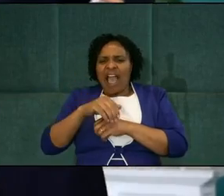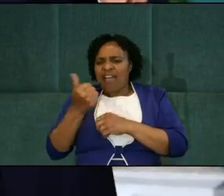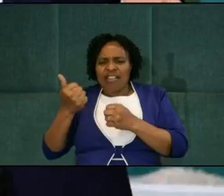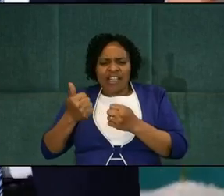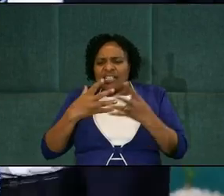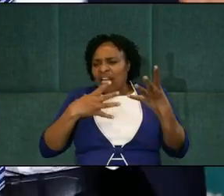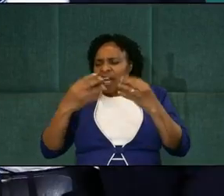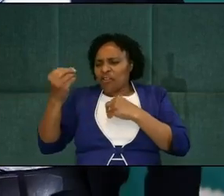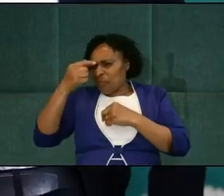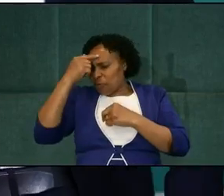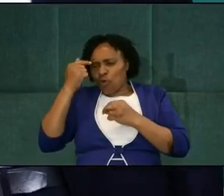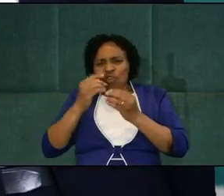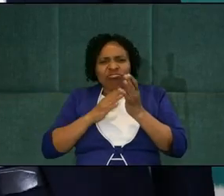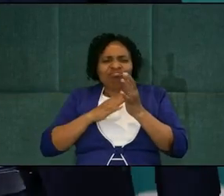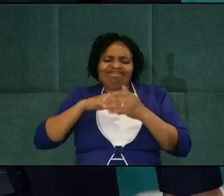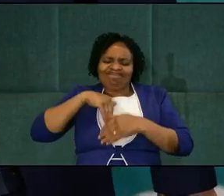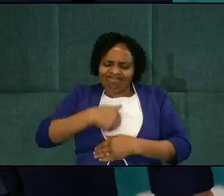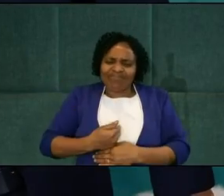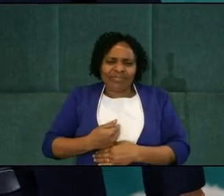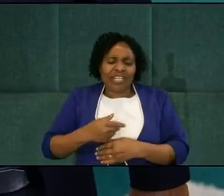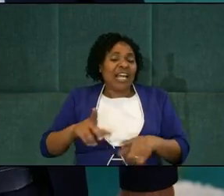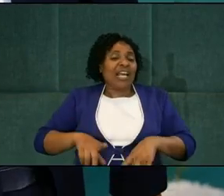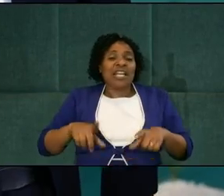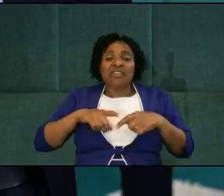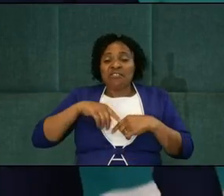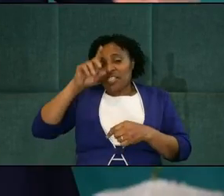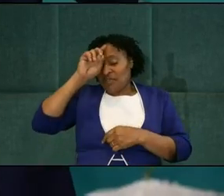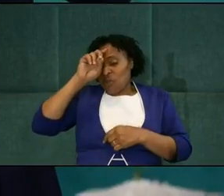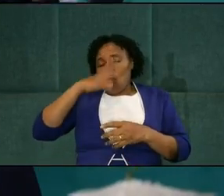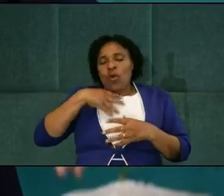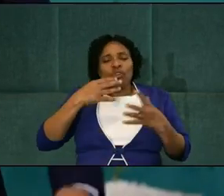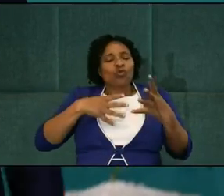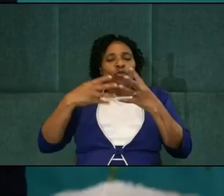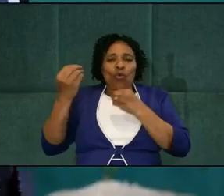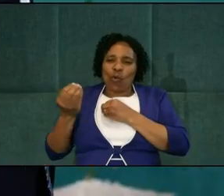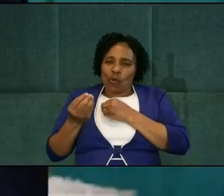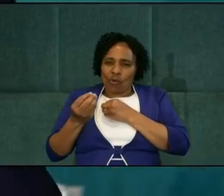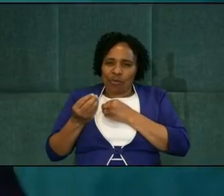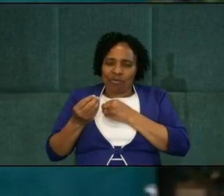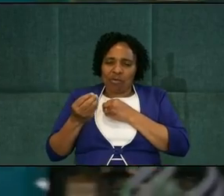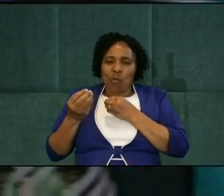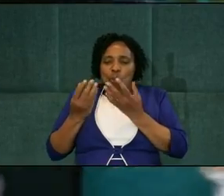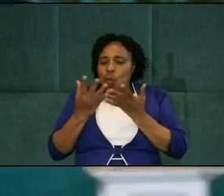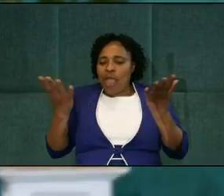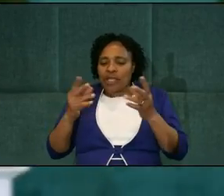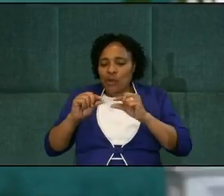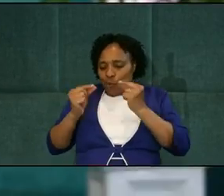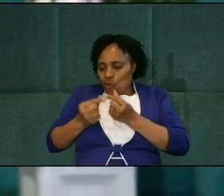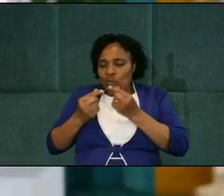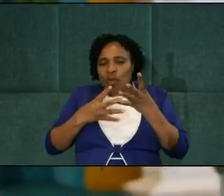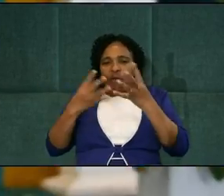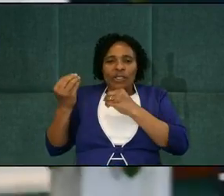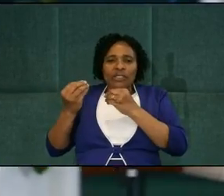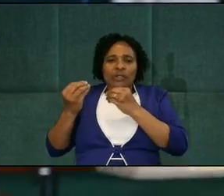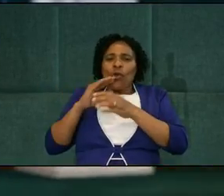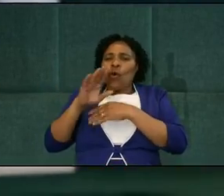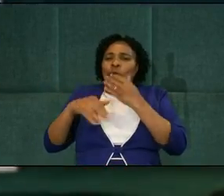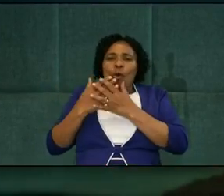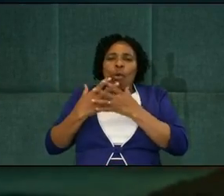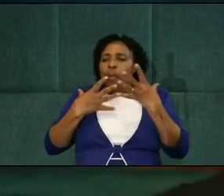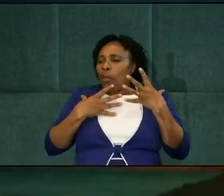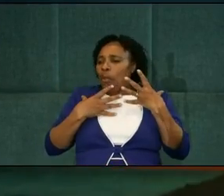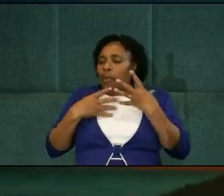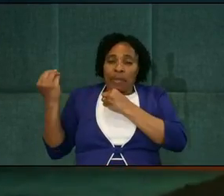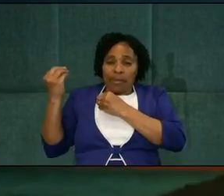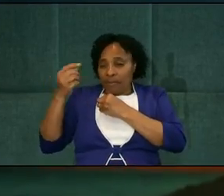curiosity. They're just tired of living in Egypt, and so they want to go where these folks were going. Are we together? And the rest of them left because they